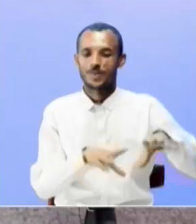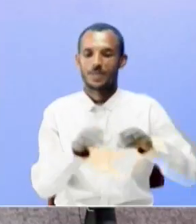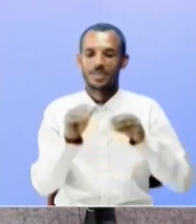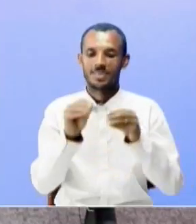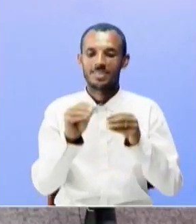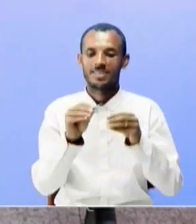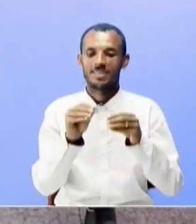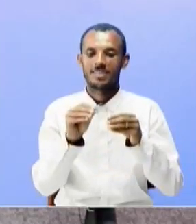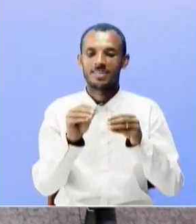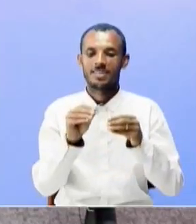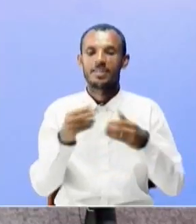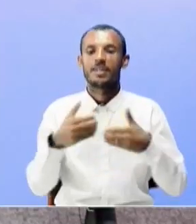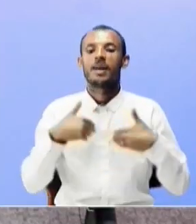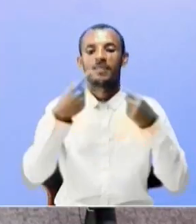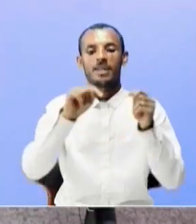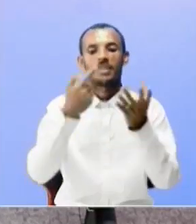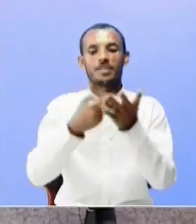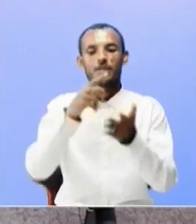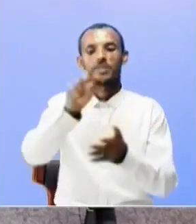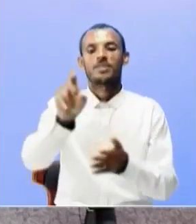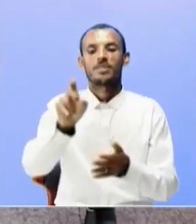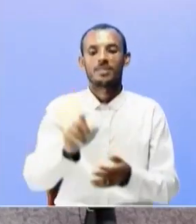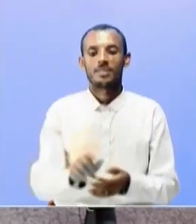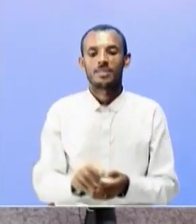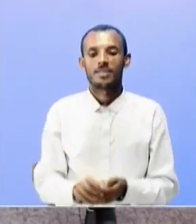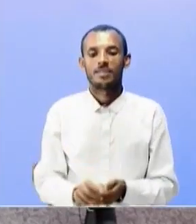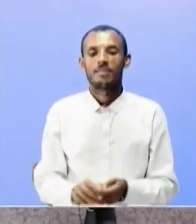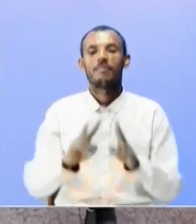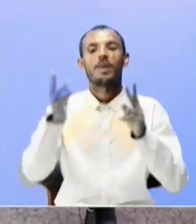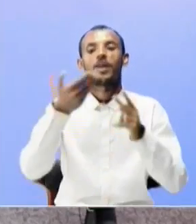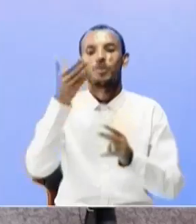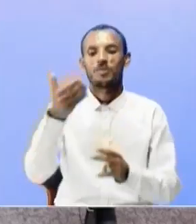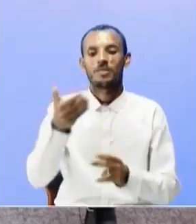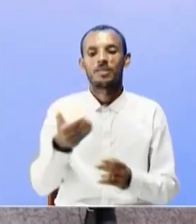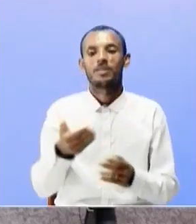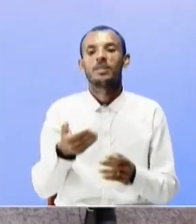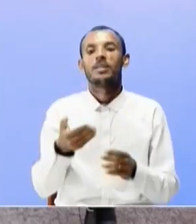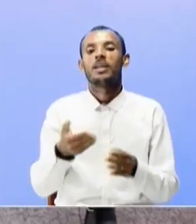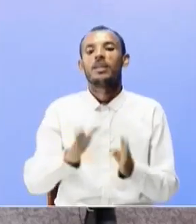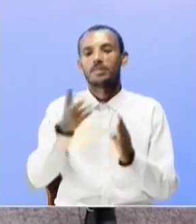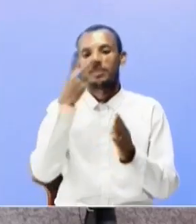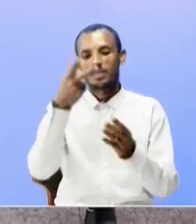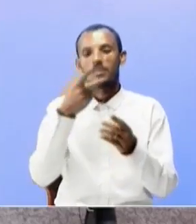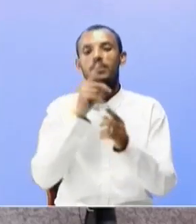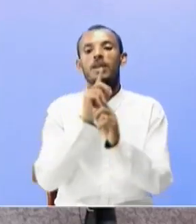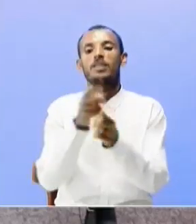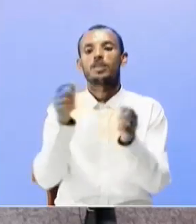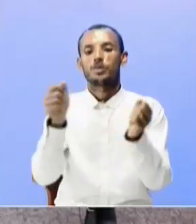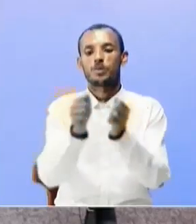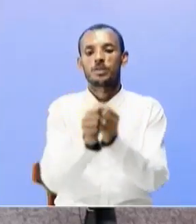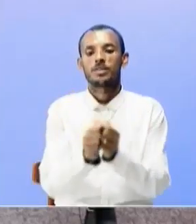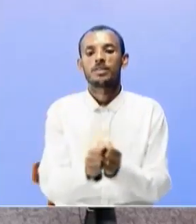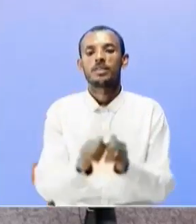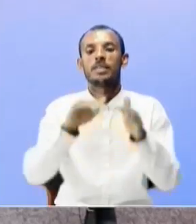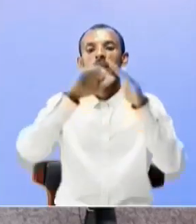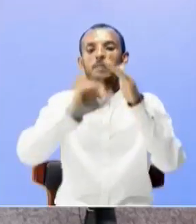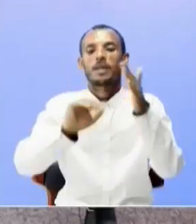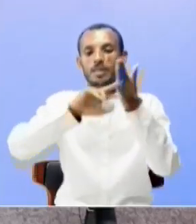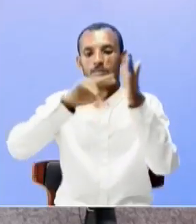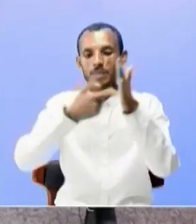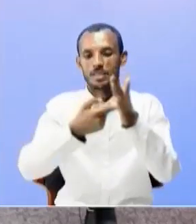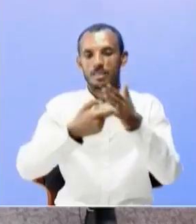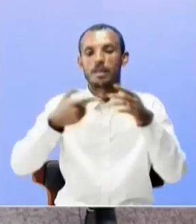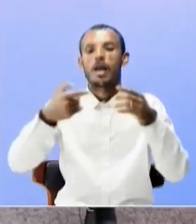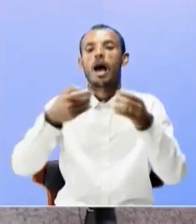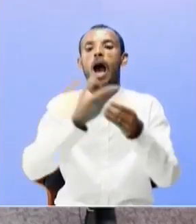Students, have you tried the question? Very good. Let's see the answer. Subtracting means adding